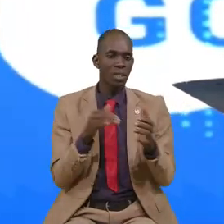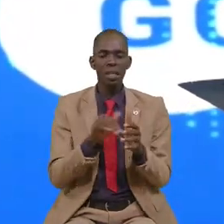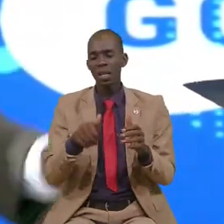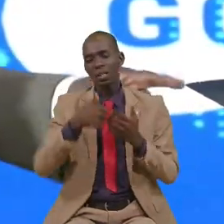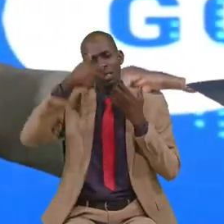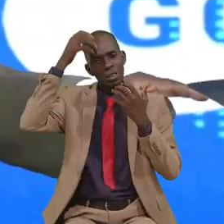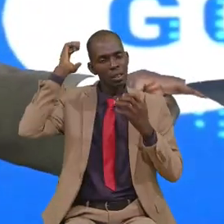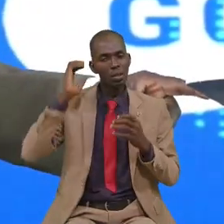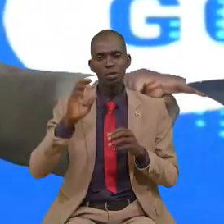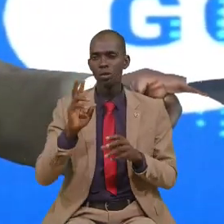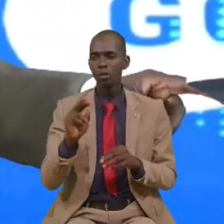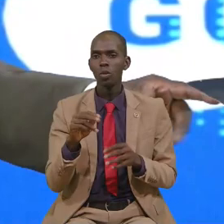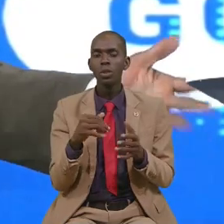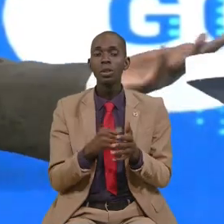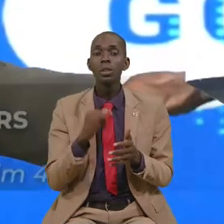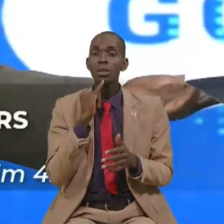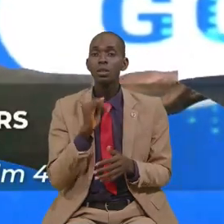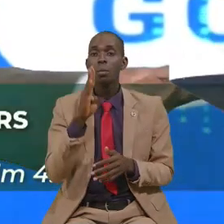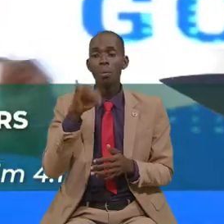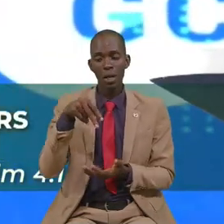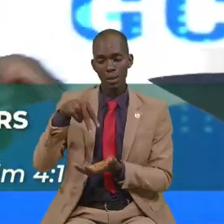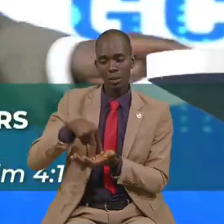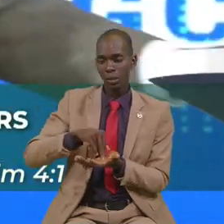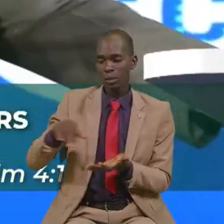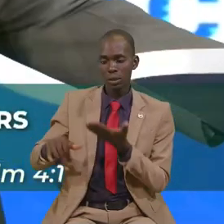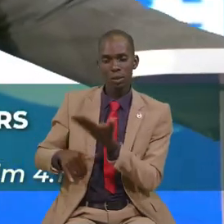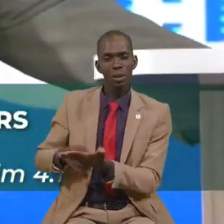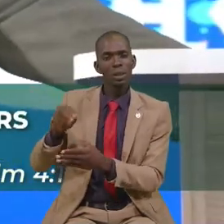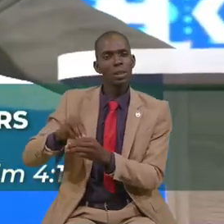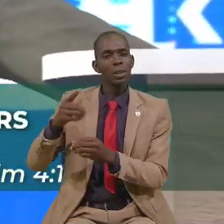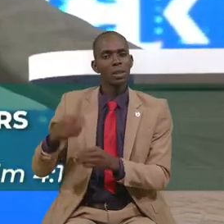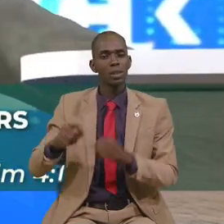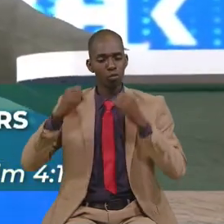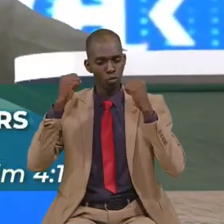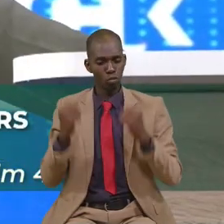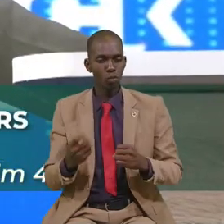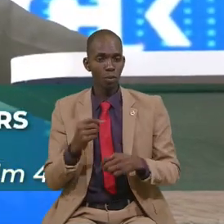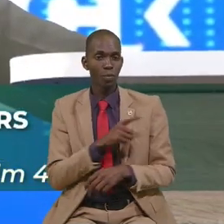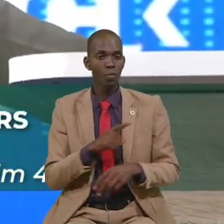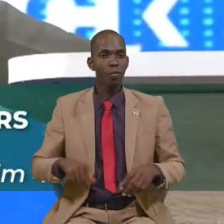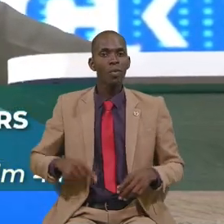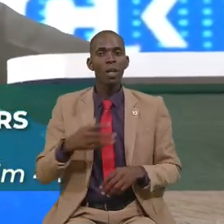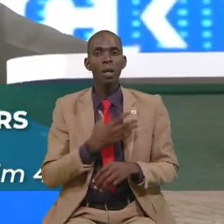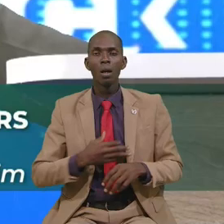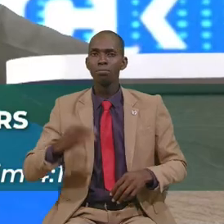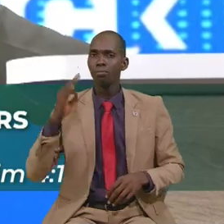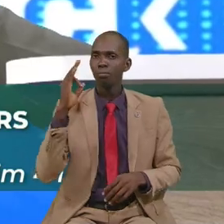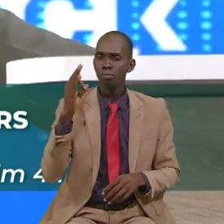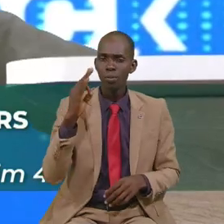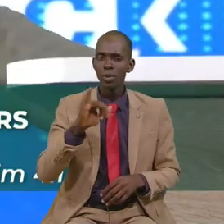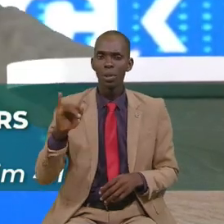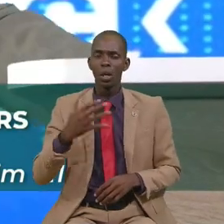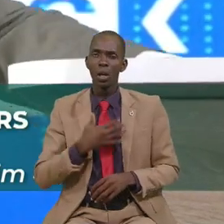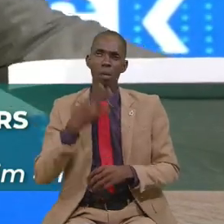is just standing there in the strength of the Lord and saying, I'm prophesying,